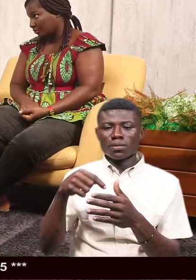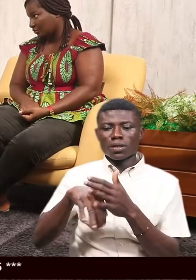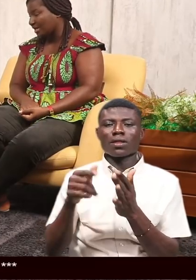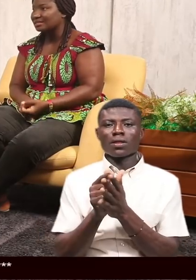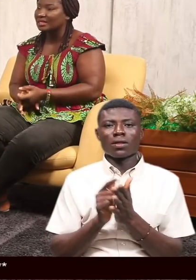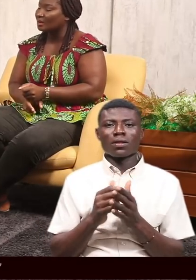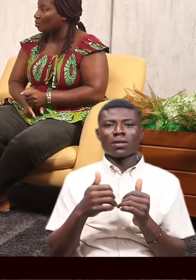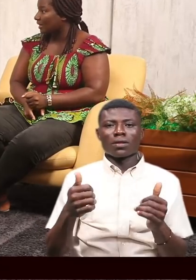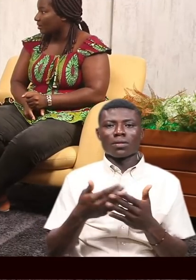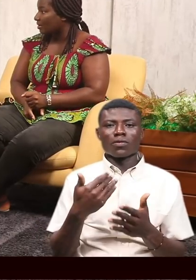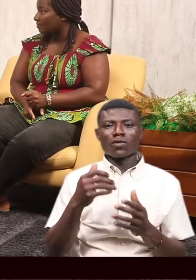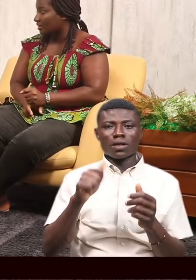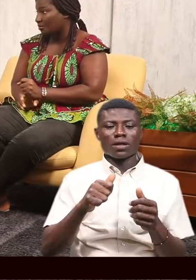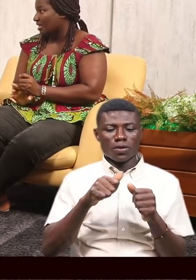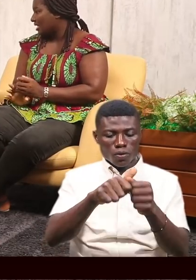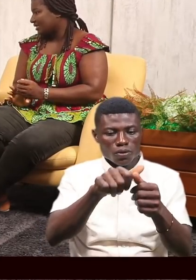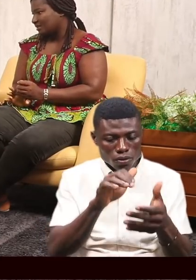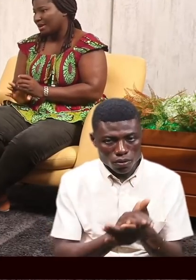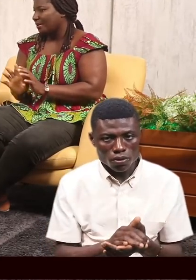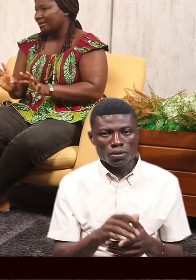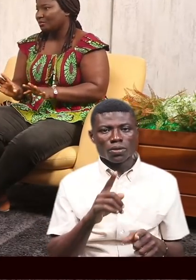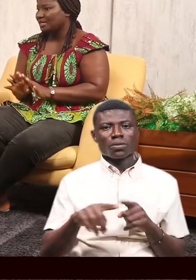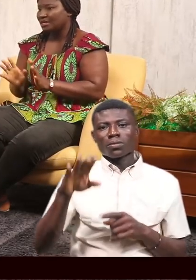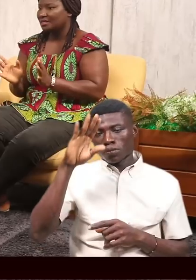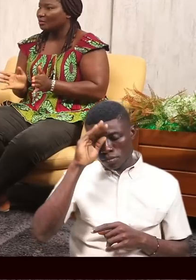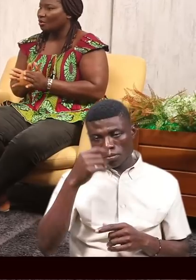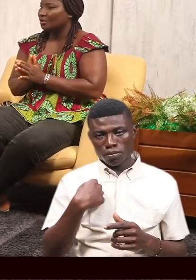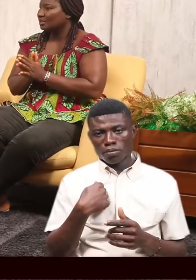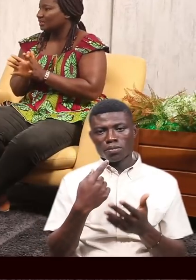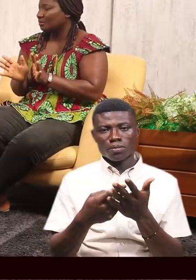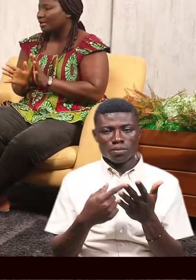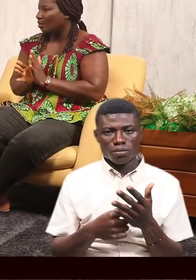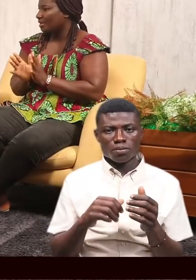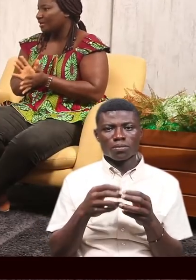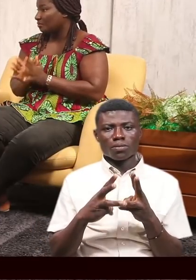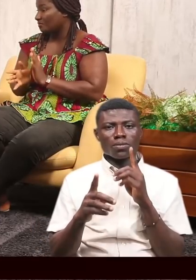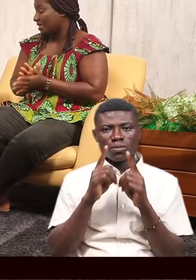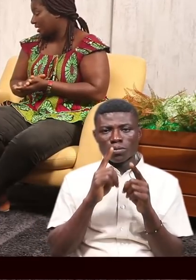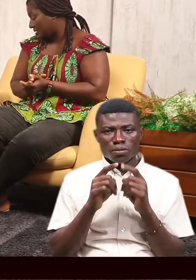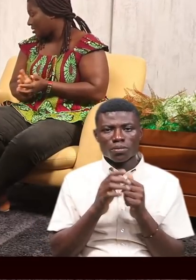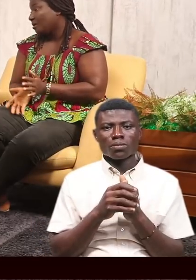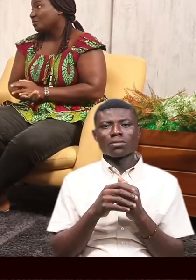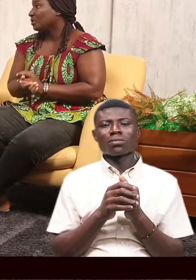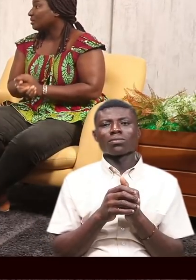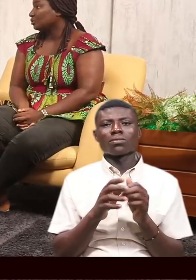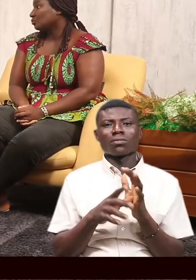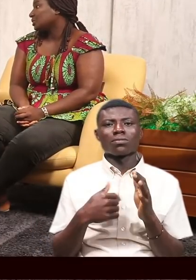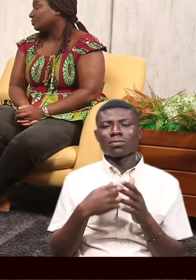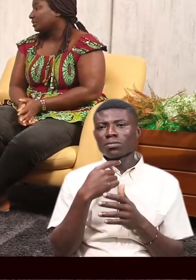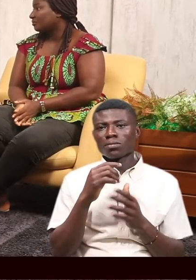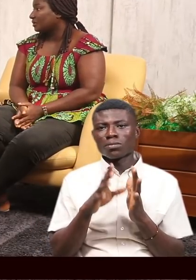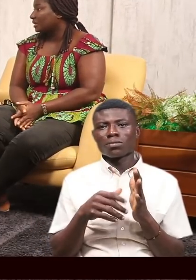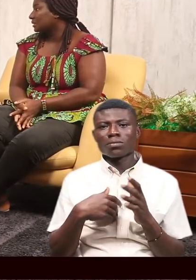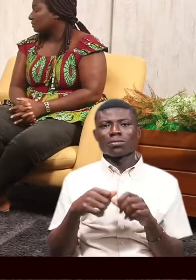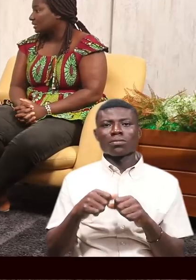womra quanso, and son of Mobana worry, you know. A sip by papa no meaning dim common the way our year no ho fire. Maybe I'm a tow